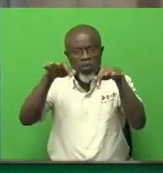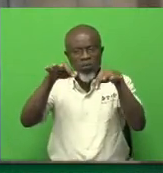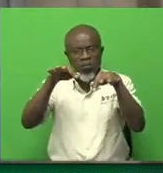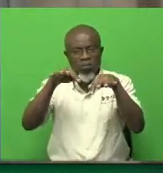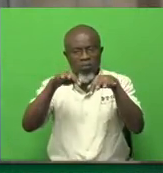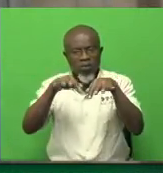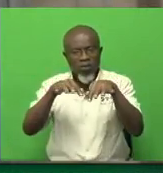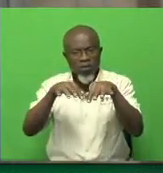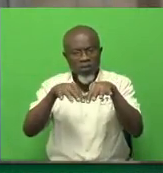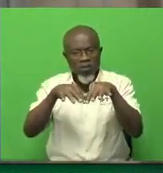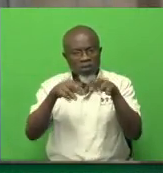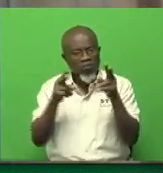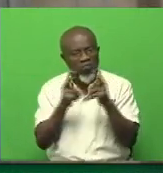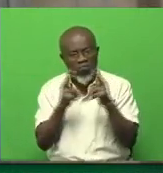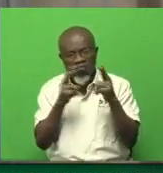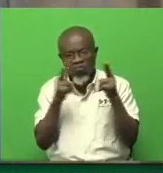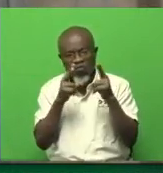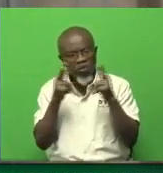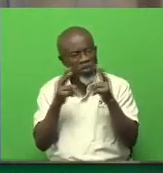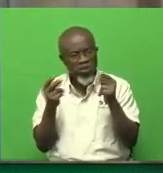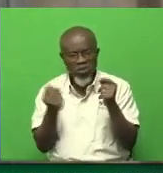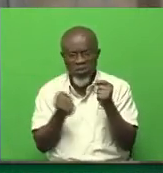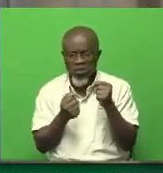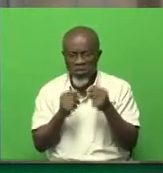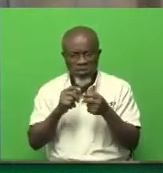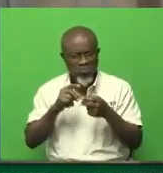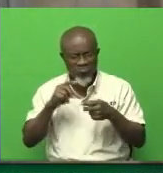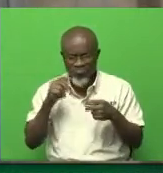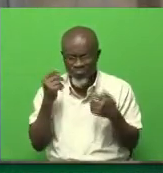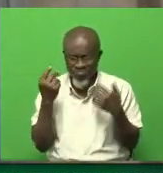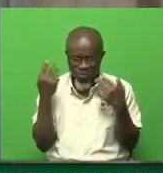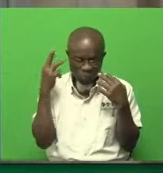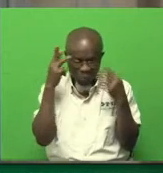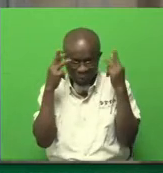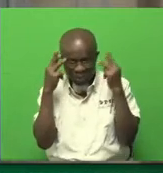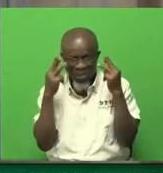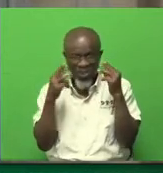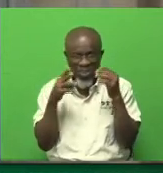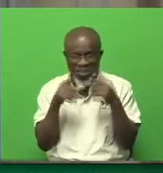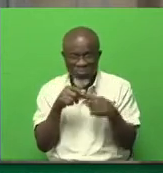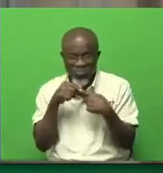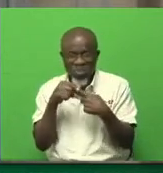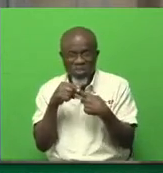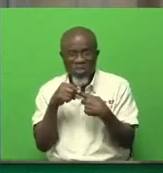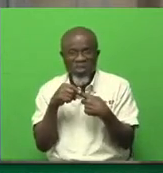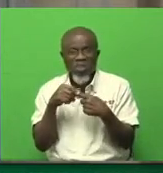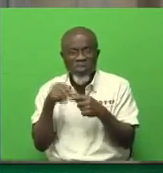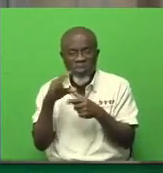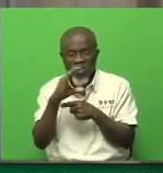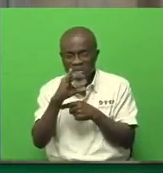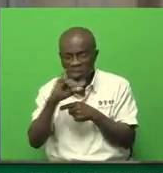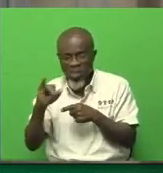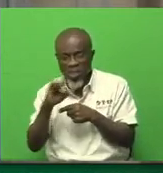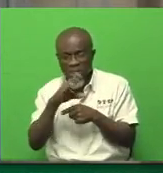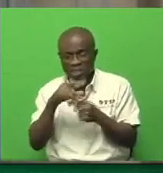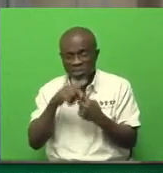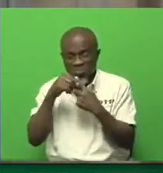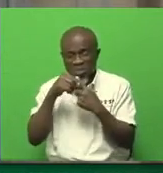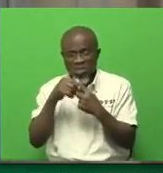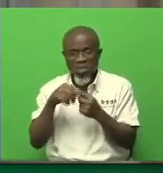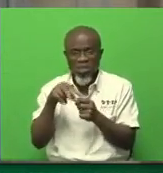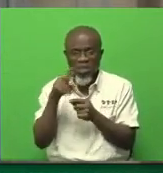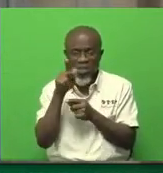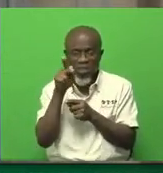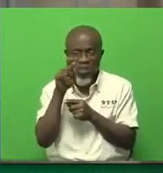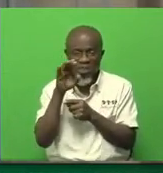extremely disturbing at the people of colonies and specifically Kelly Village cannot look forward to a reprieve from the